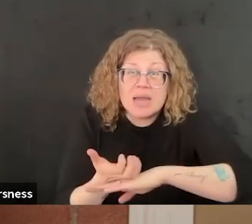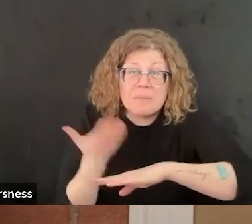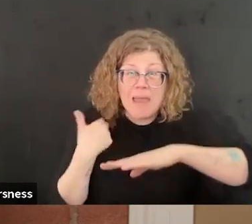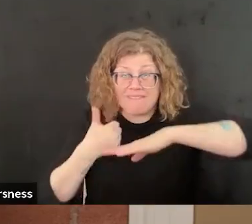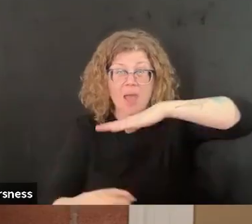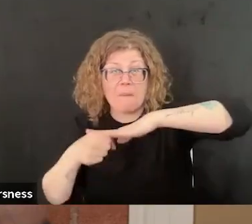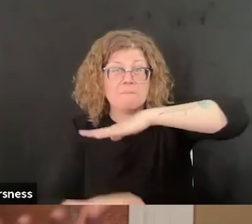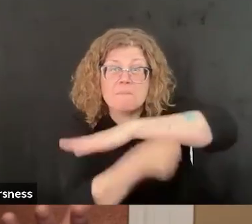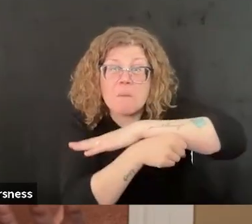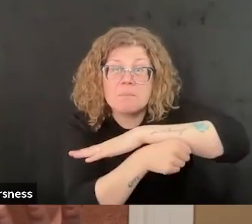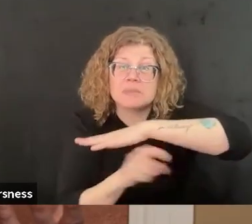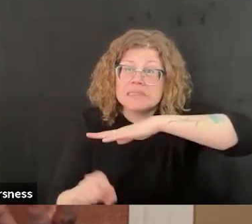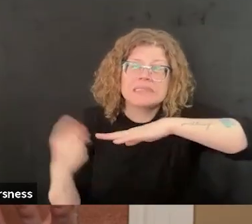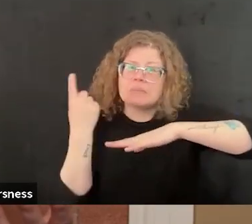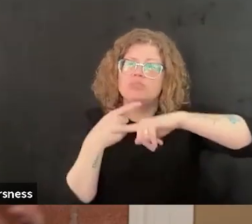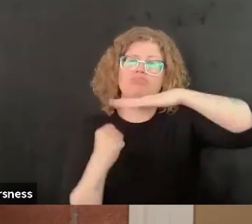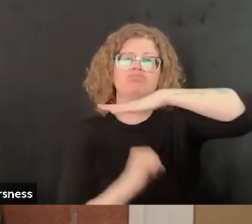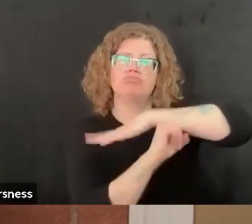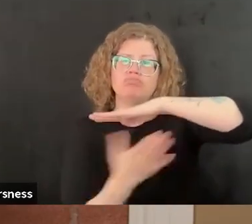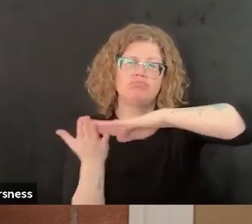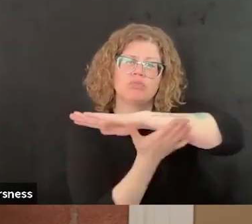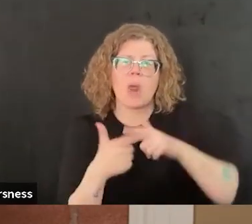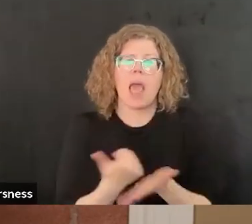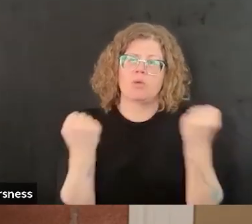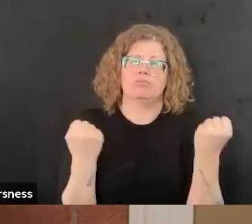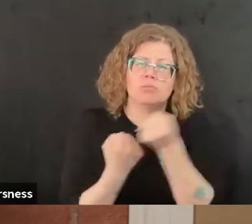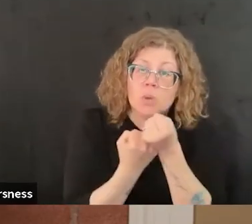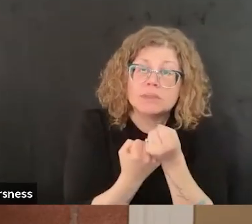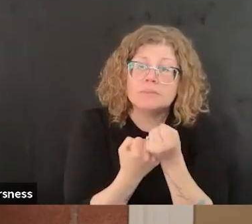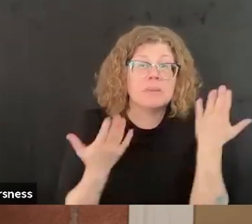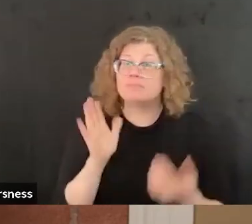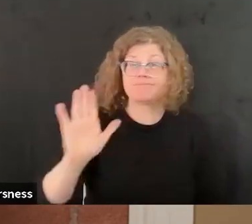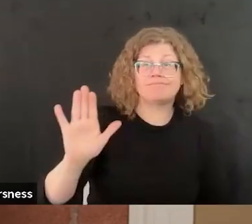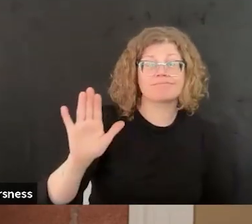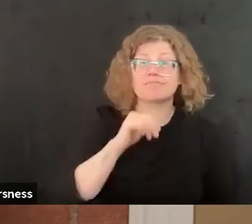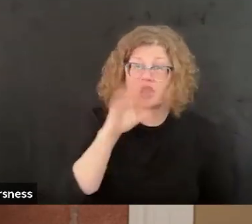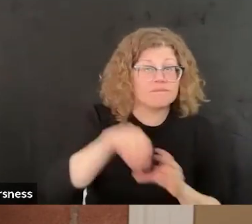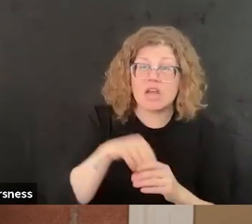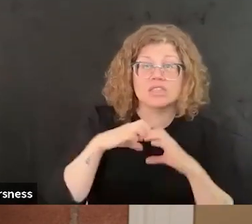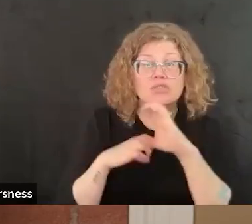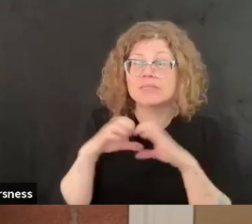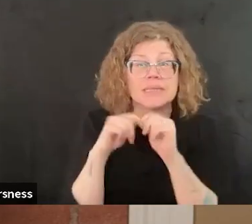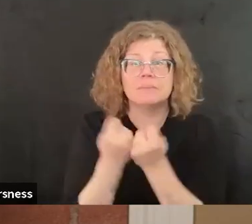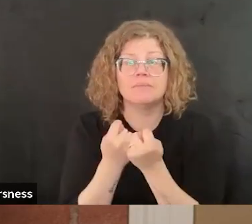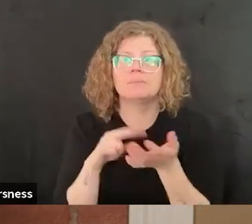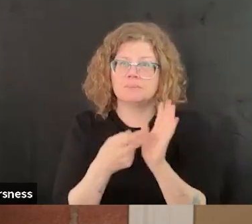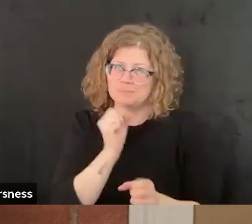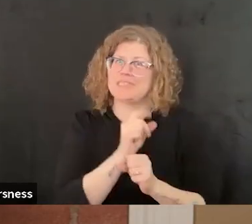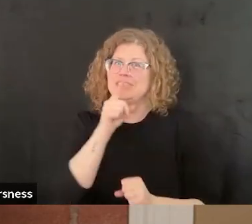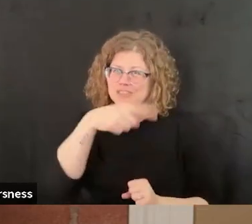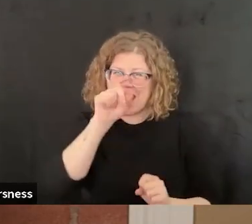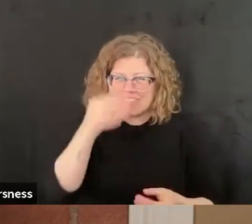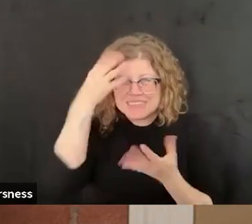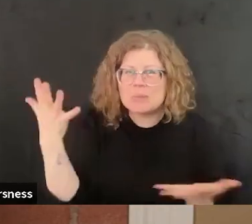the concrete before they close the concrete up. But if you're installing a project that's separate from a construction project, you need to ensure that